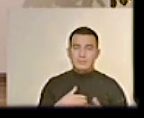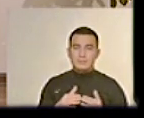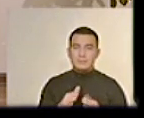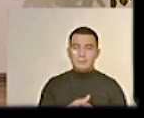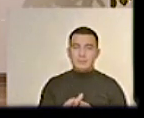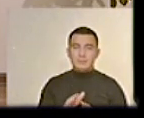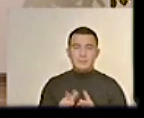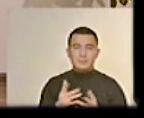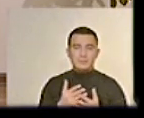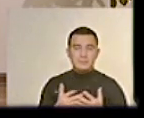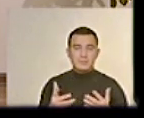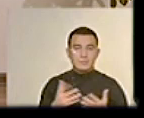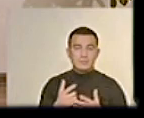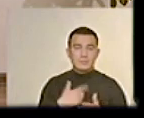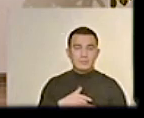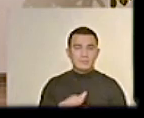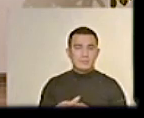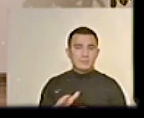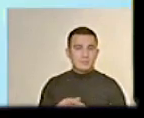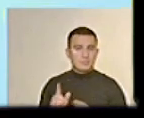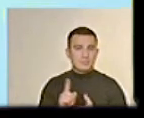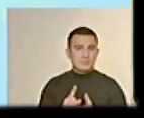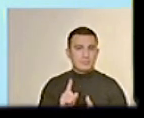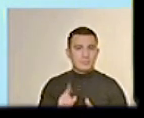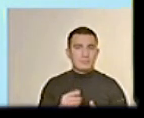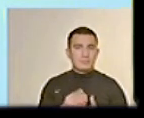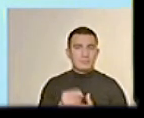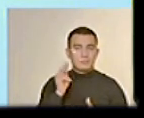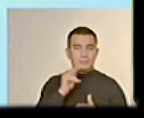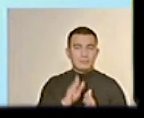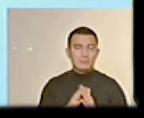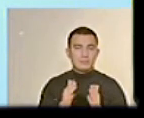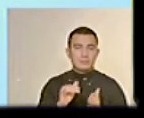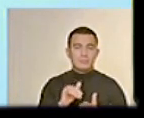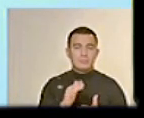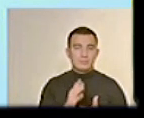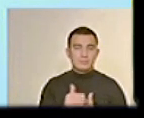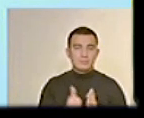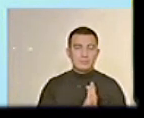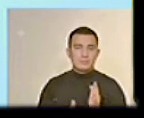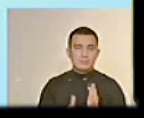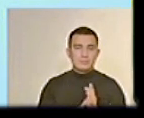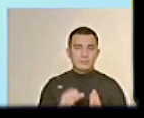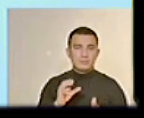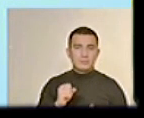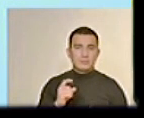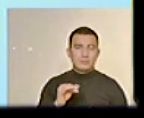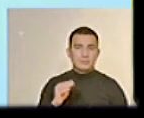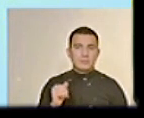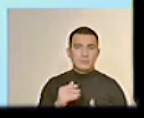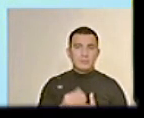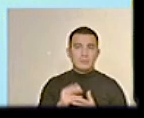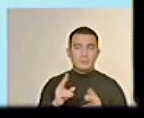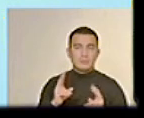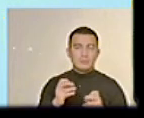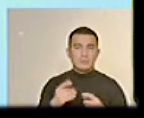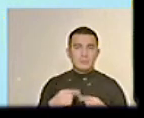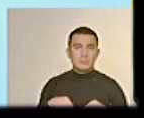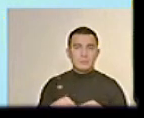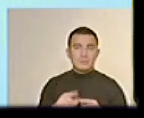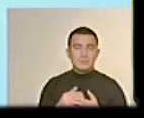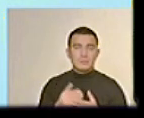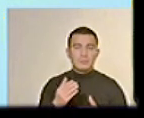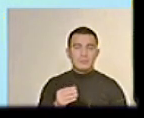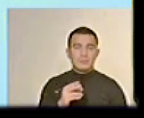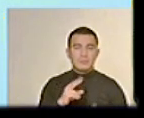quyidagi topshiriqni albatta bajarib qo'ying. Ya'ni, darslikning 66-sahifasidagi mavzuga oid masala va